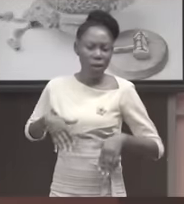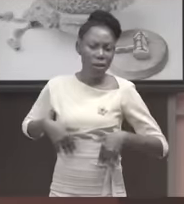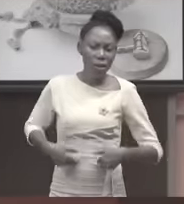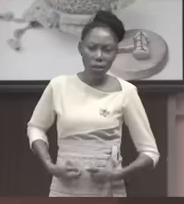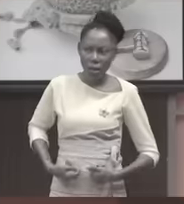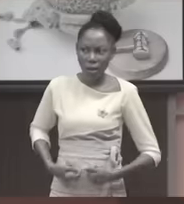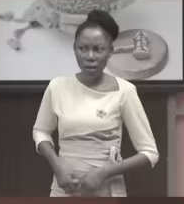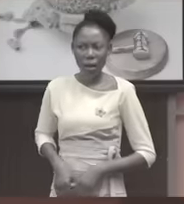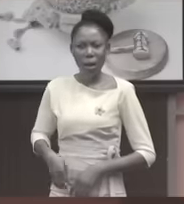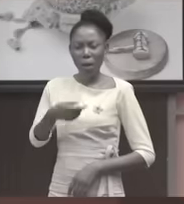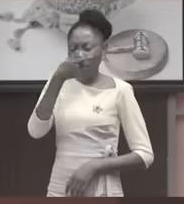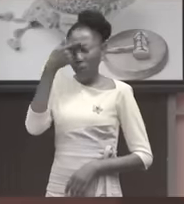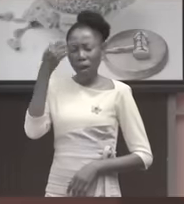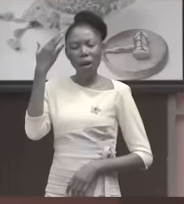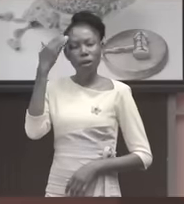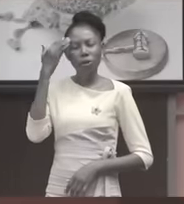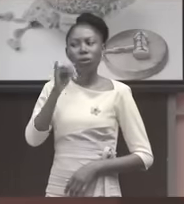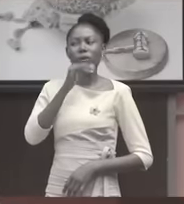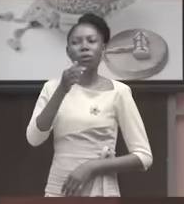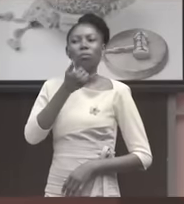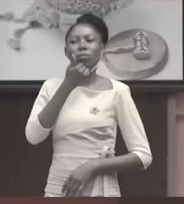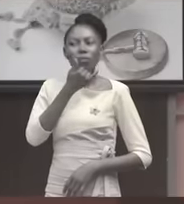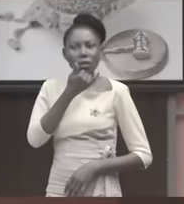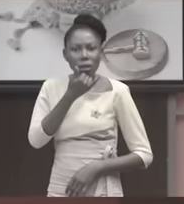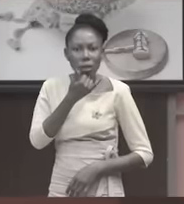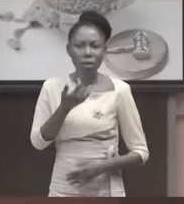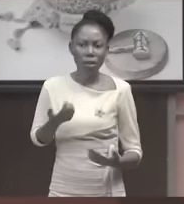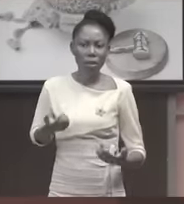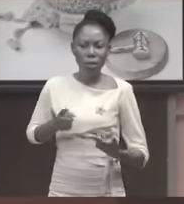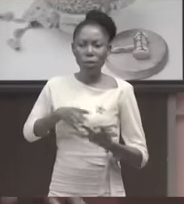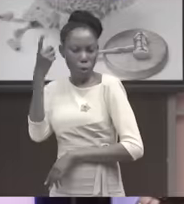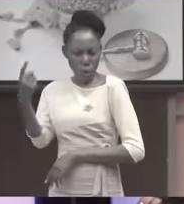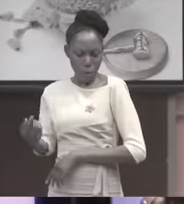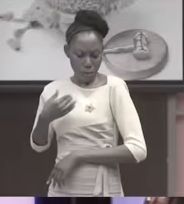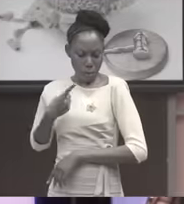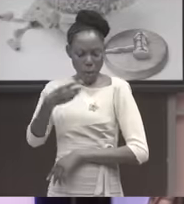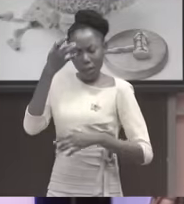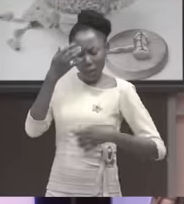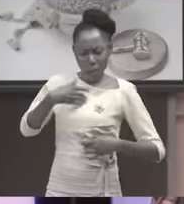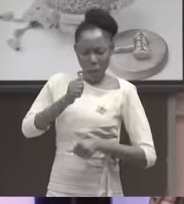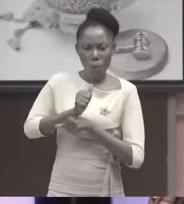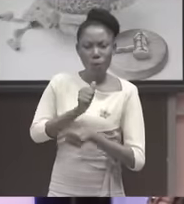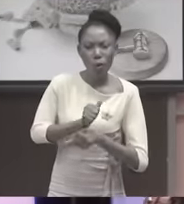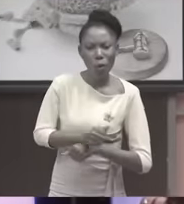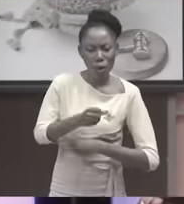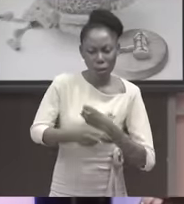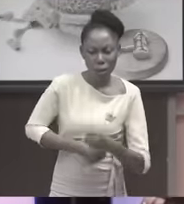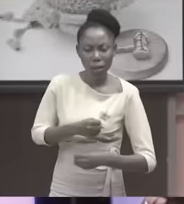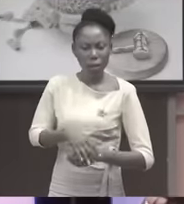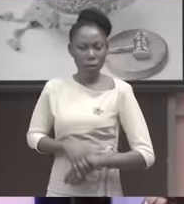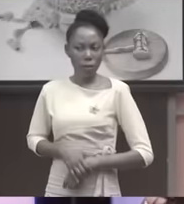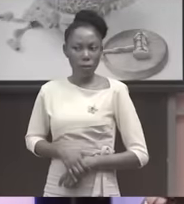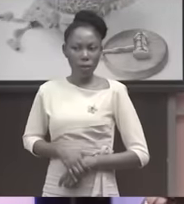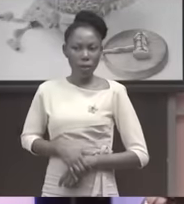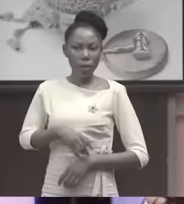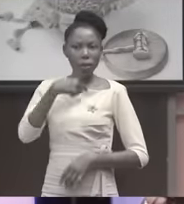total mistake getting involved in the first place. And I'm just finding a way out. In regards to marriage being toxic, the